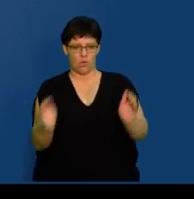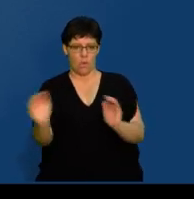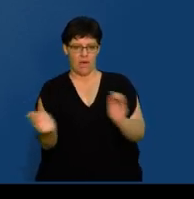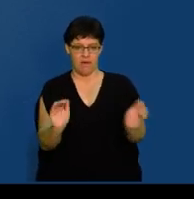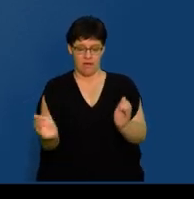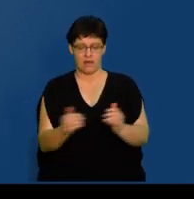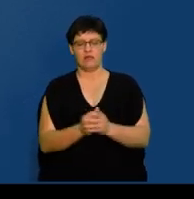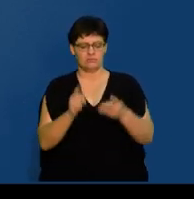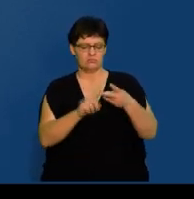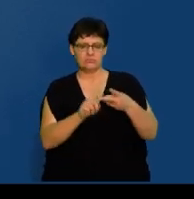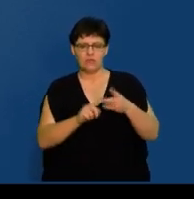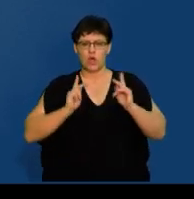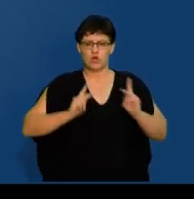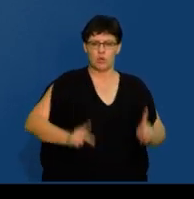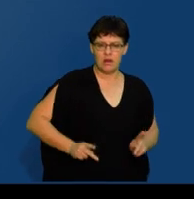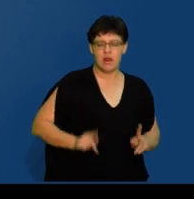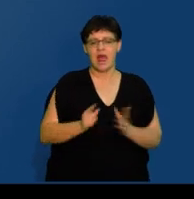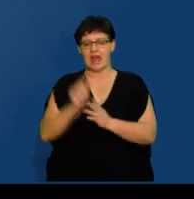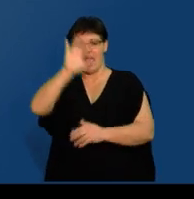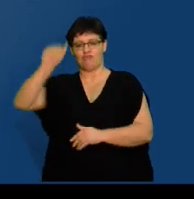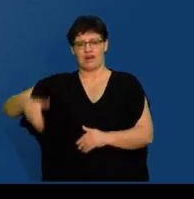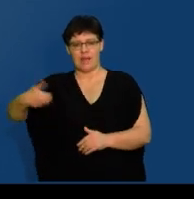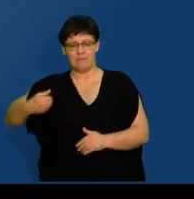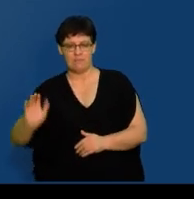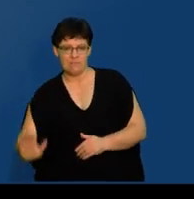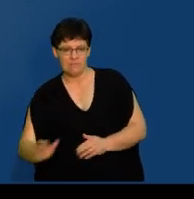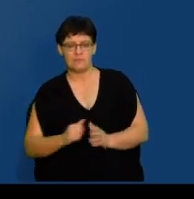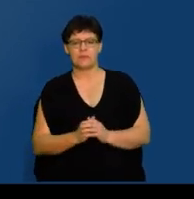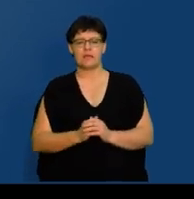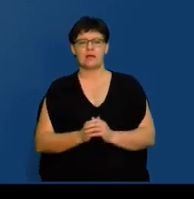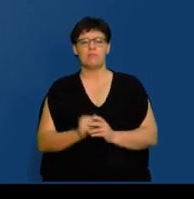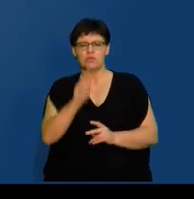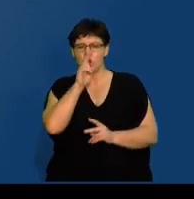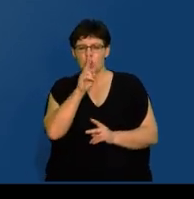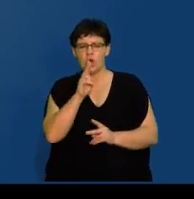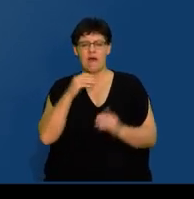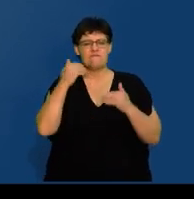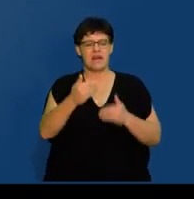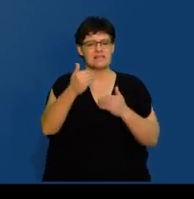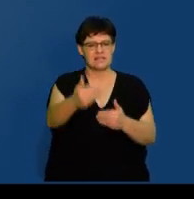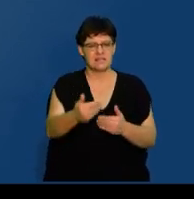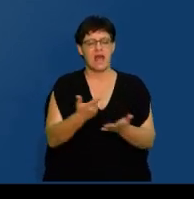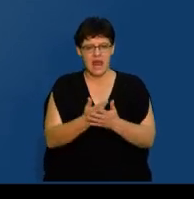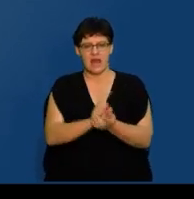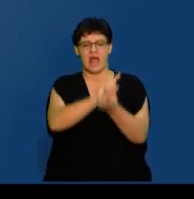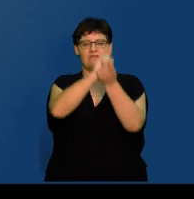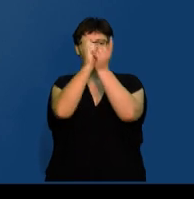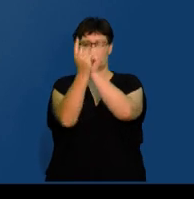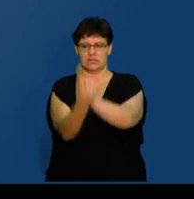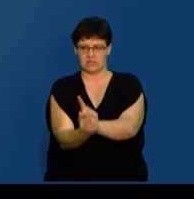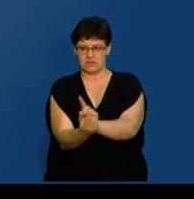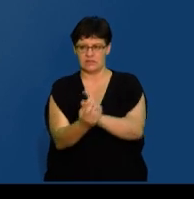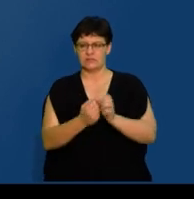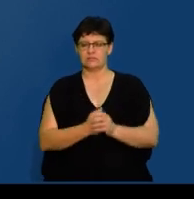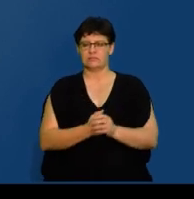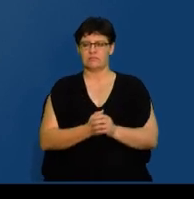differences between humans and African apes. We've got to spend some time looking at major phases in hominid evolution.